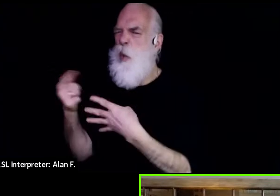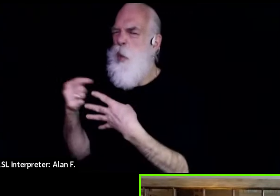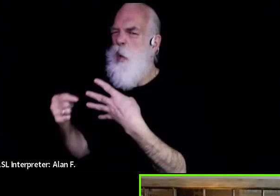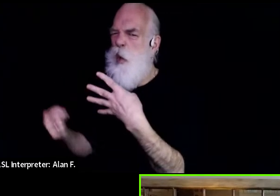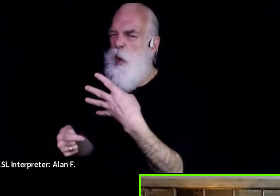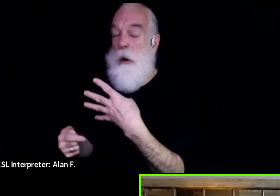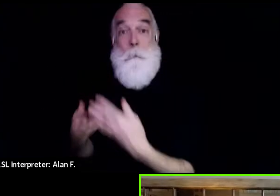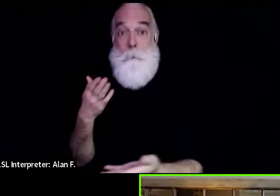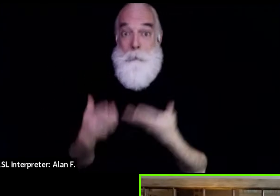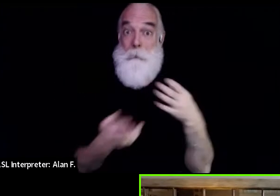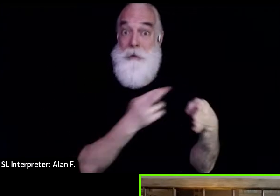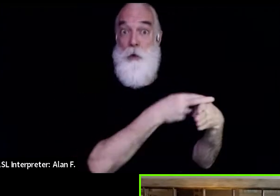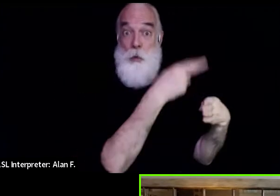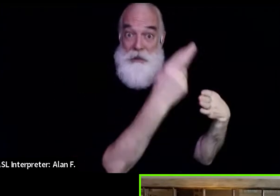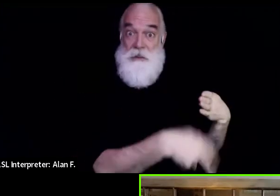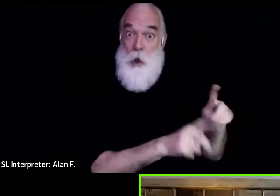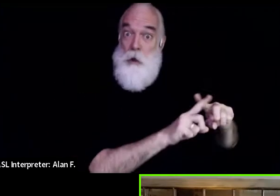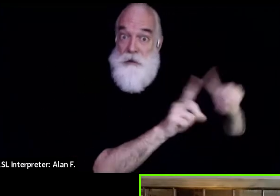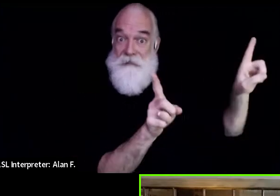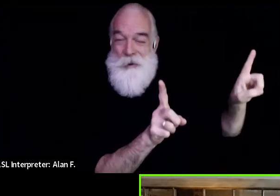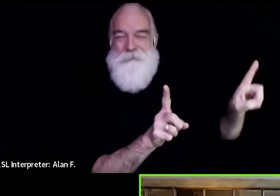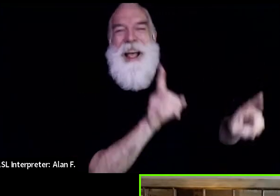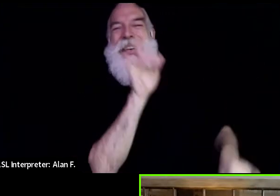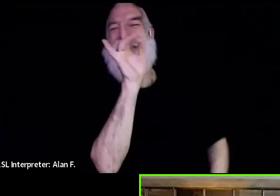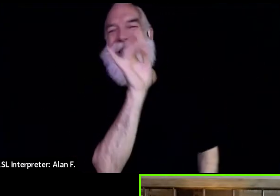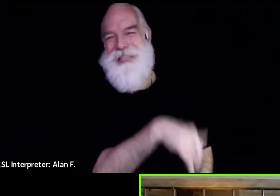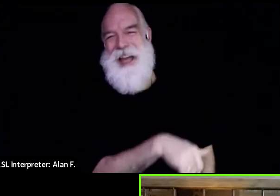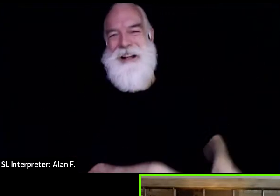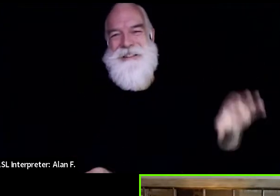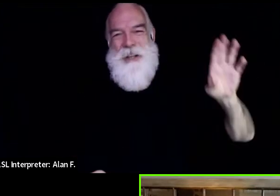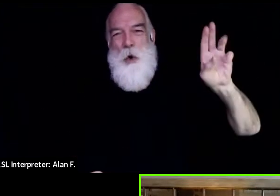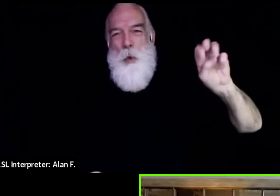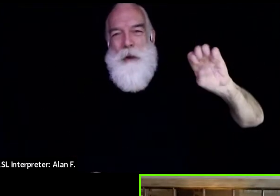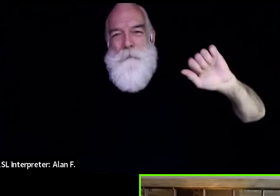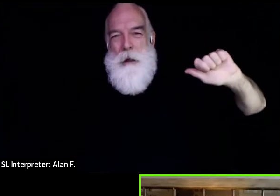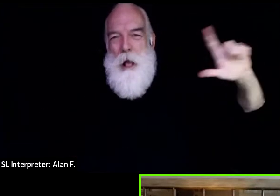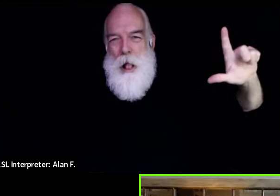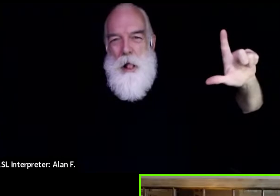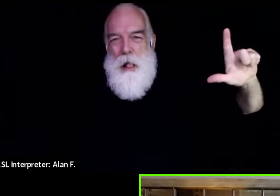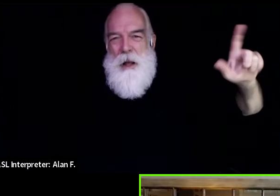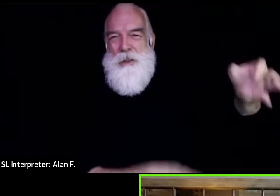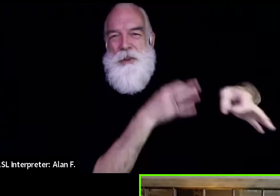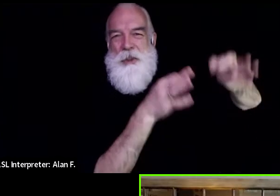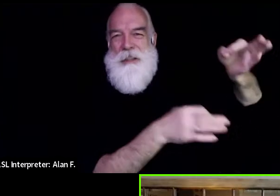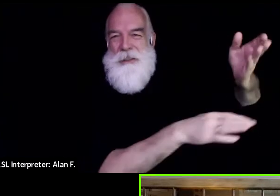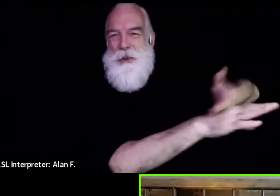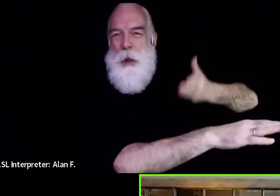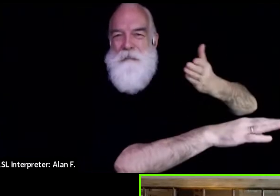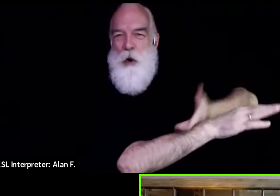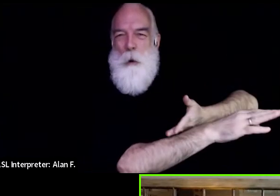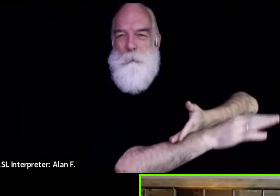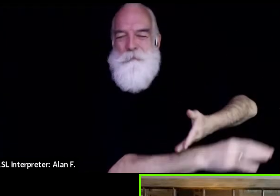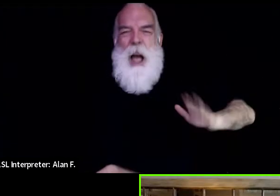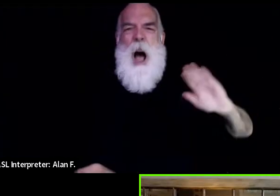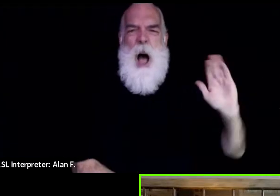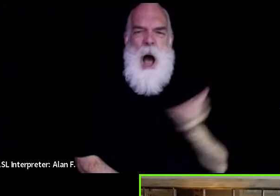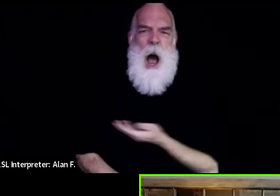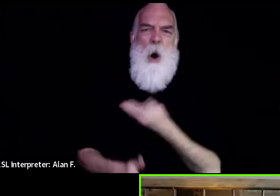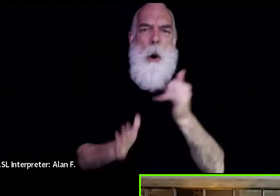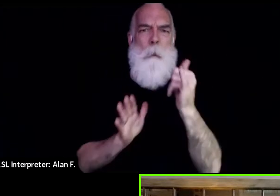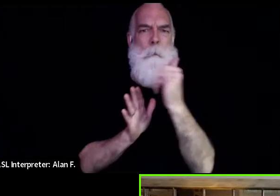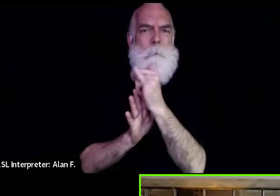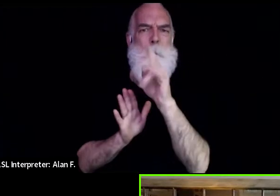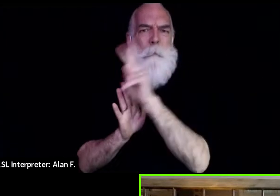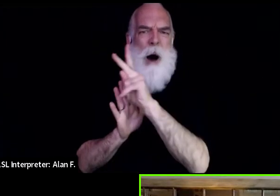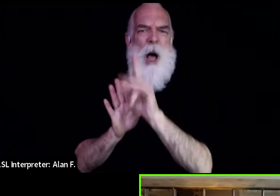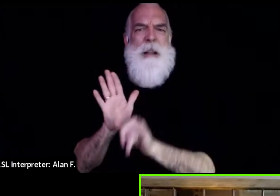that's what criminal justice reform is about. It's about looking at our policies. It's about not locking the